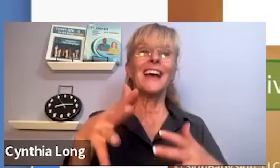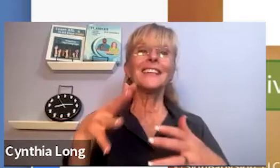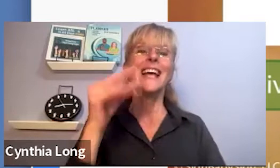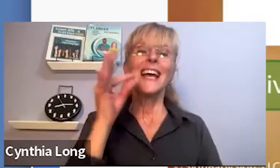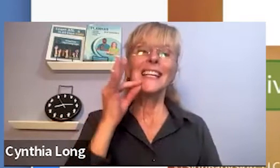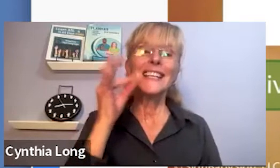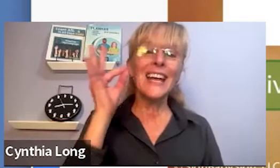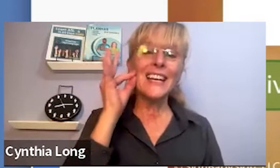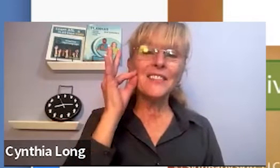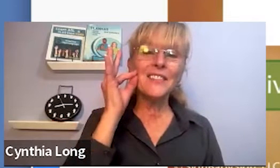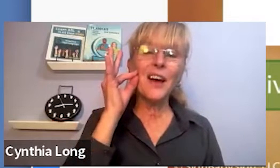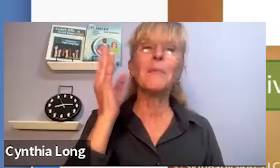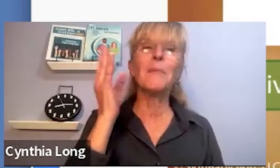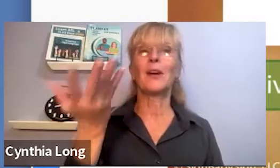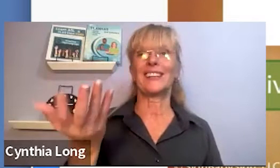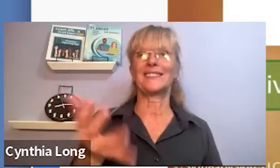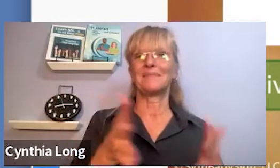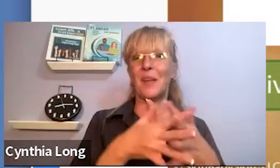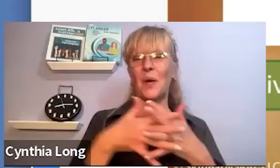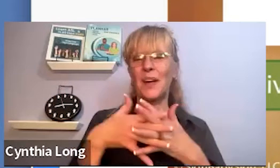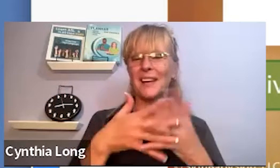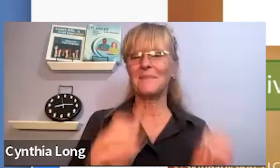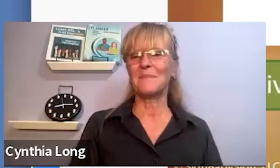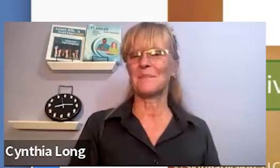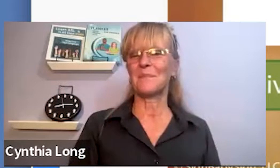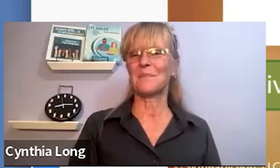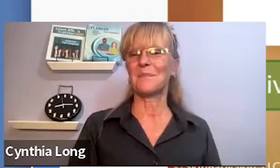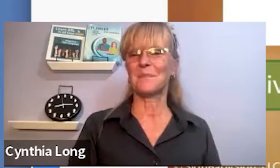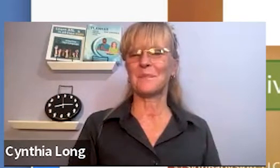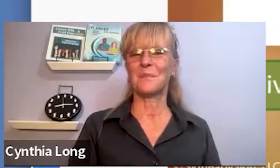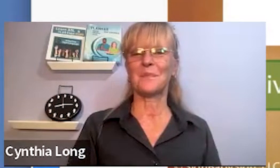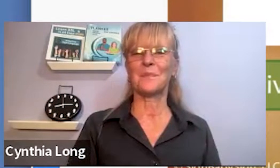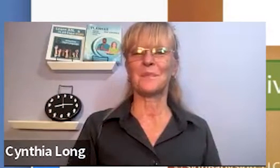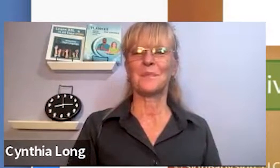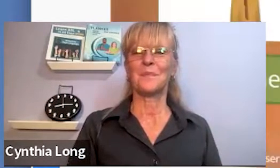Okay, that's Native American. Okay.